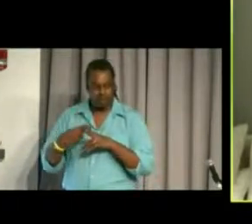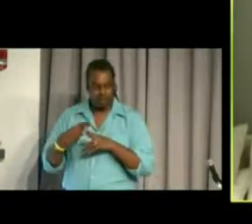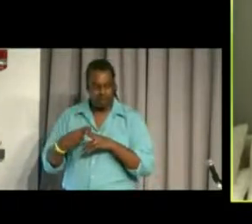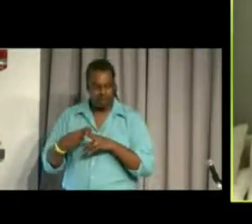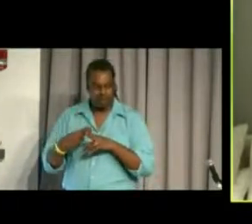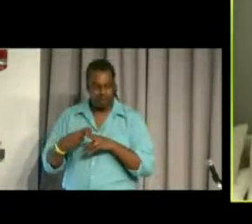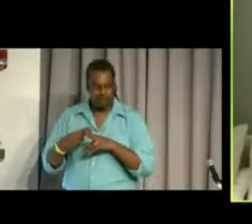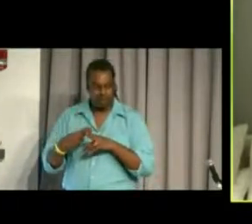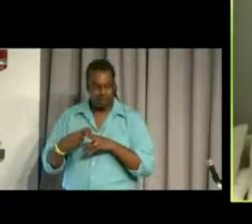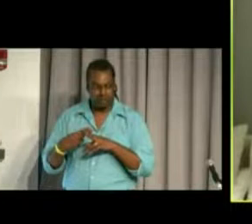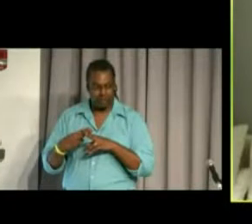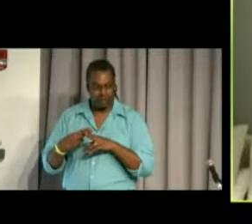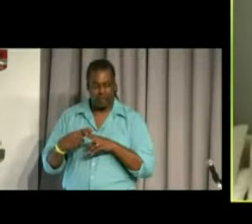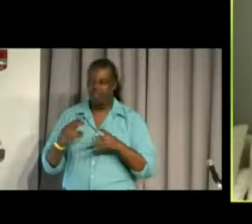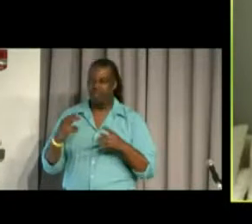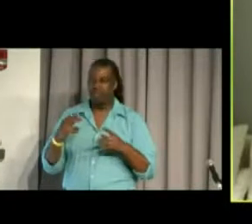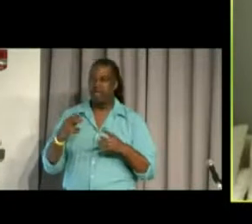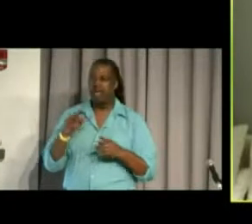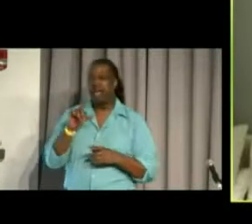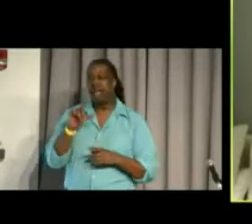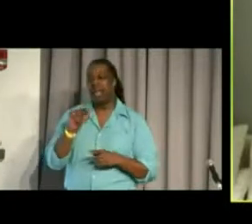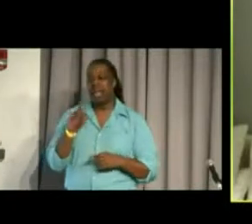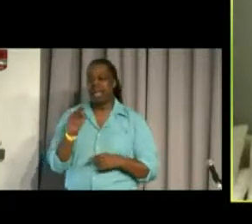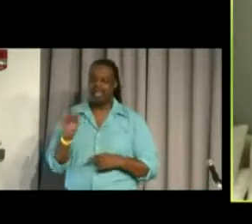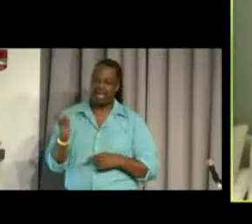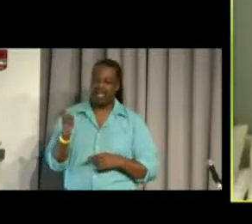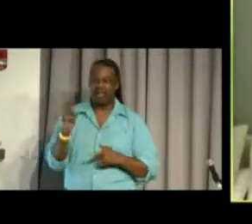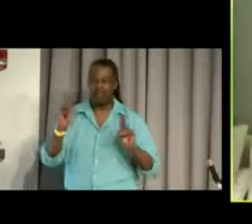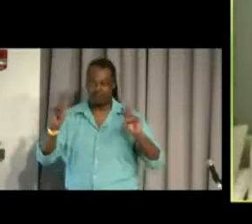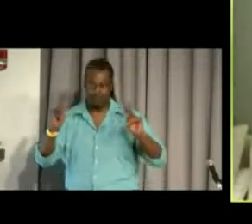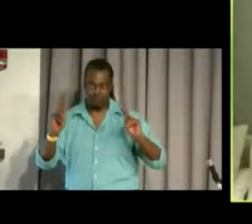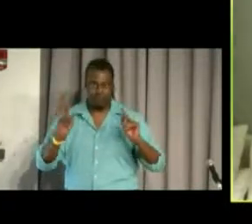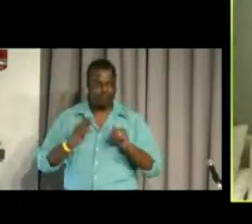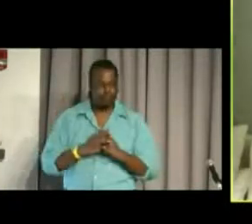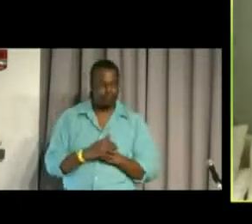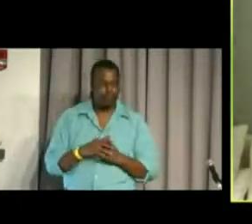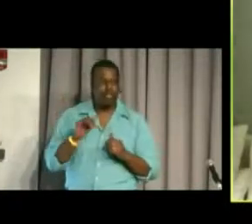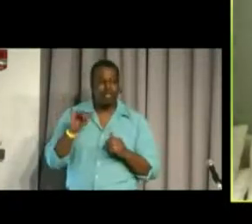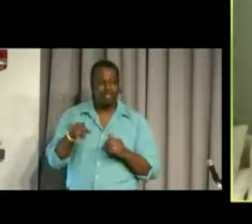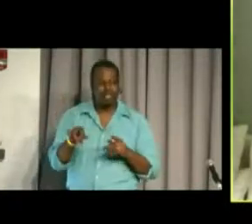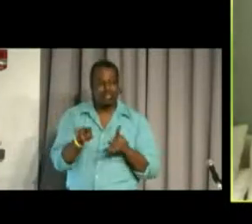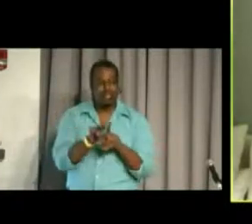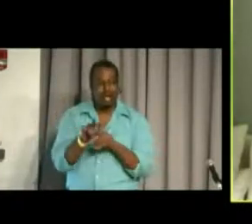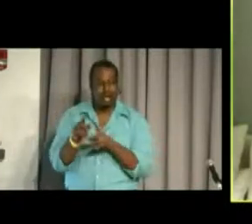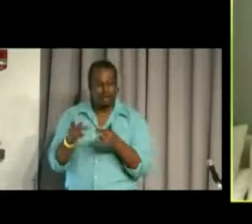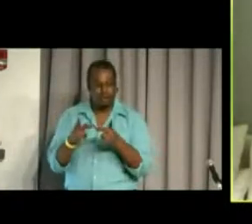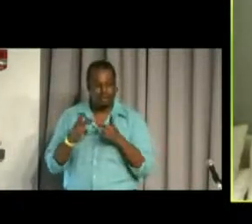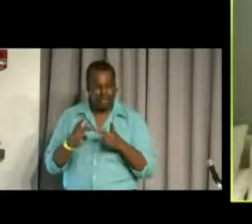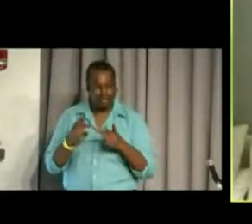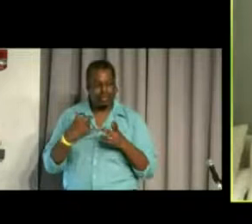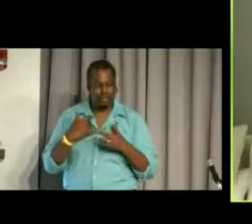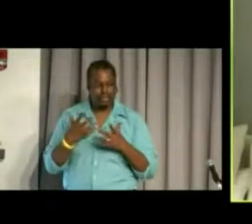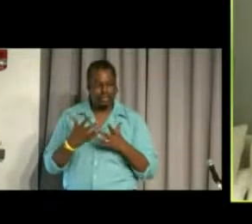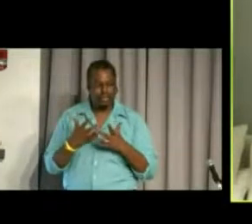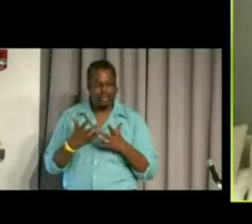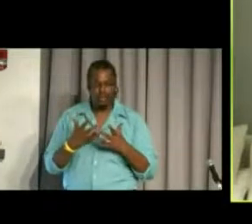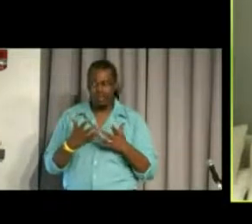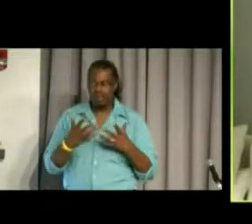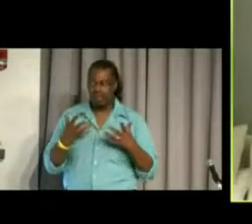Hispanic or Latinx folks. It is also a place with a significant